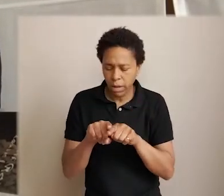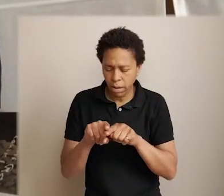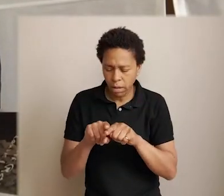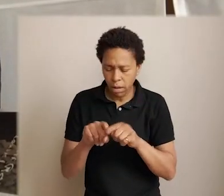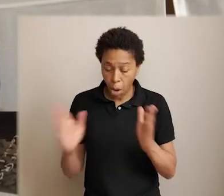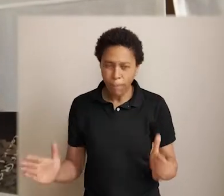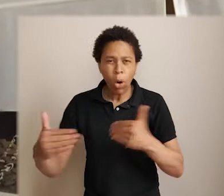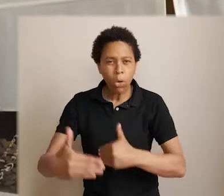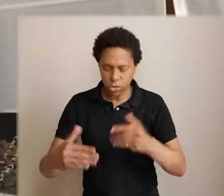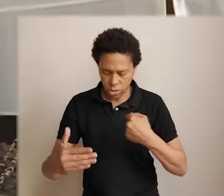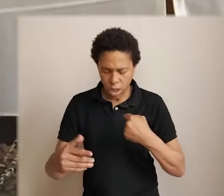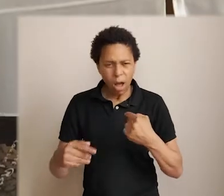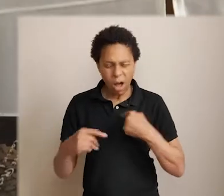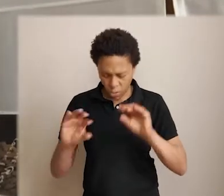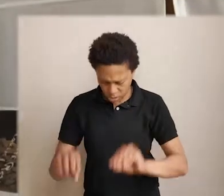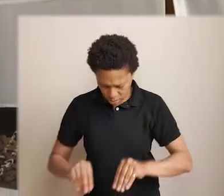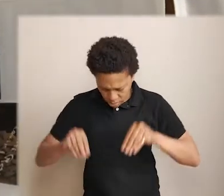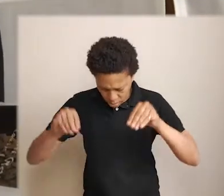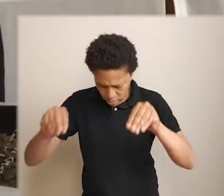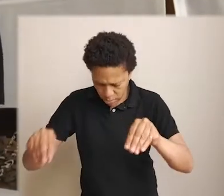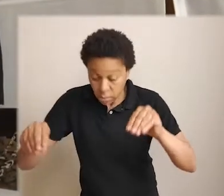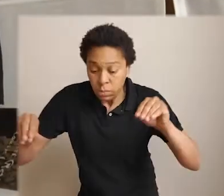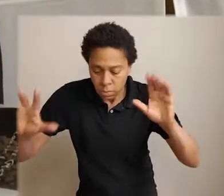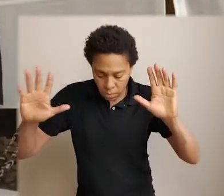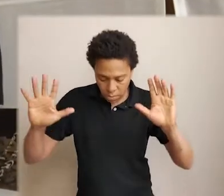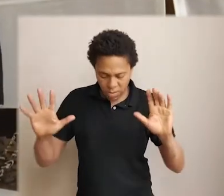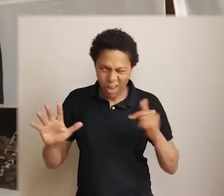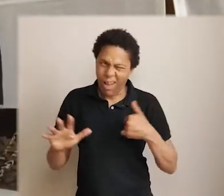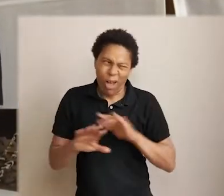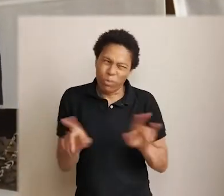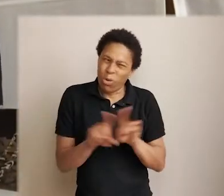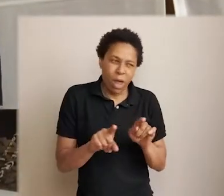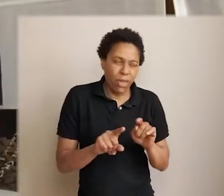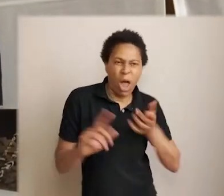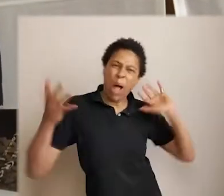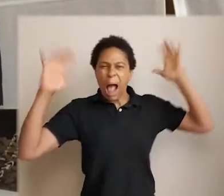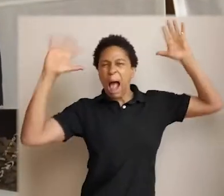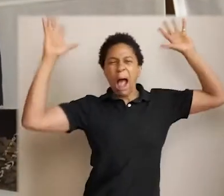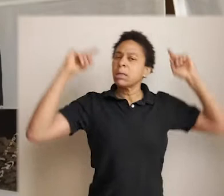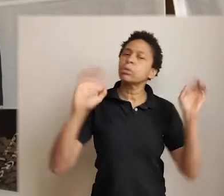that kind of person. I'm a bit of an anorak, really. Very measured.